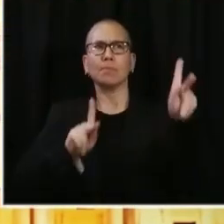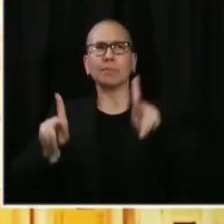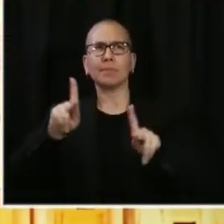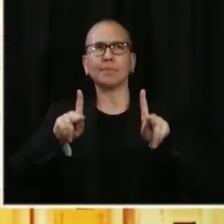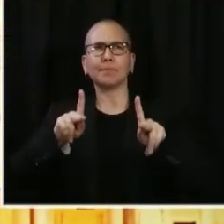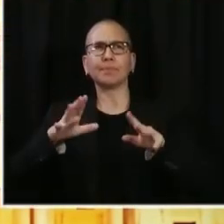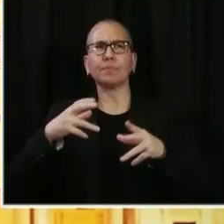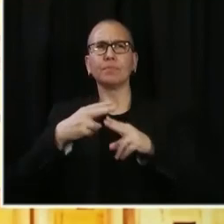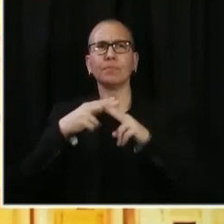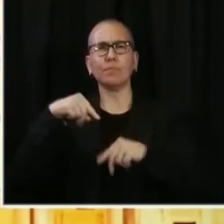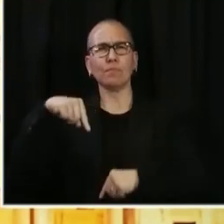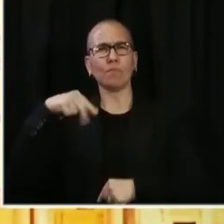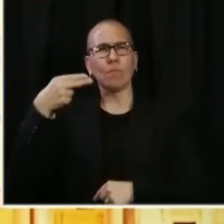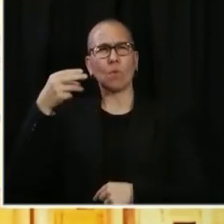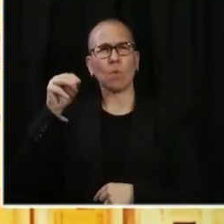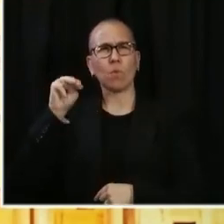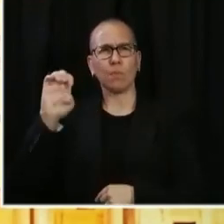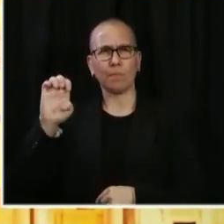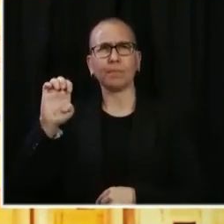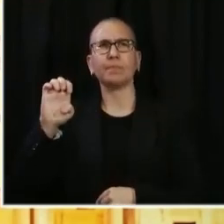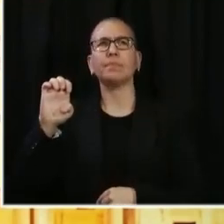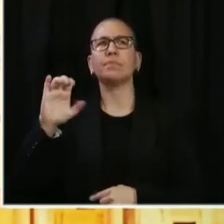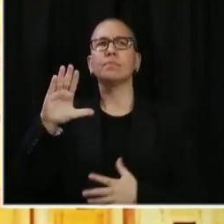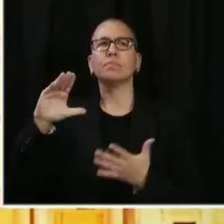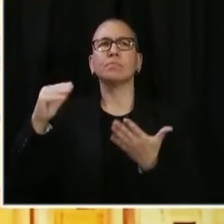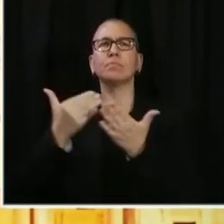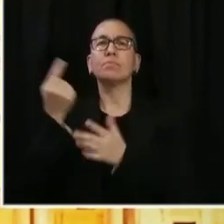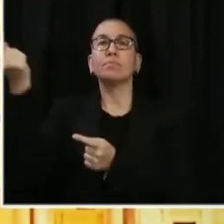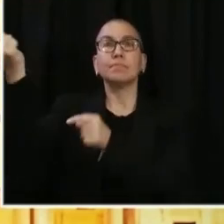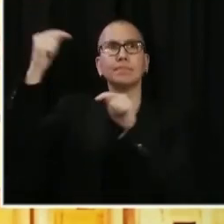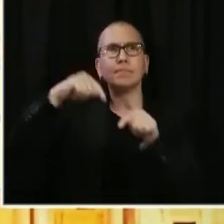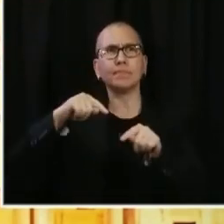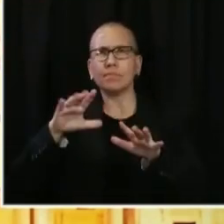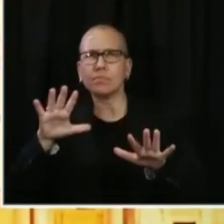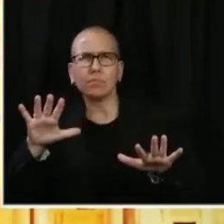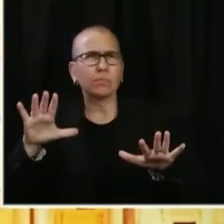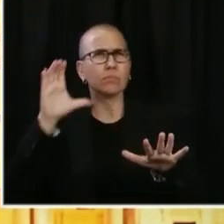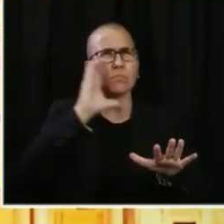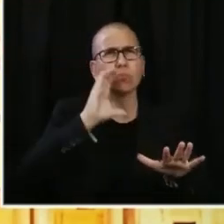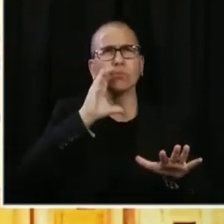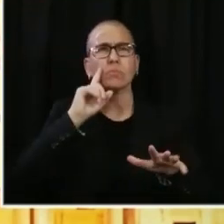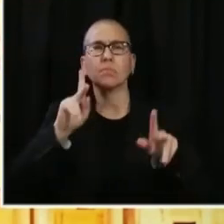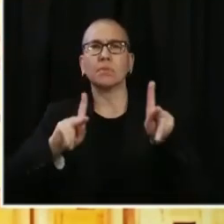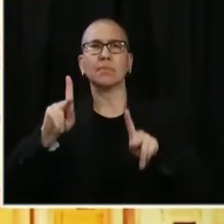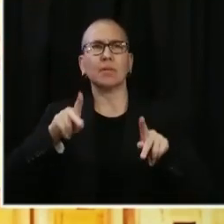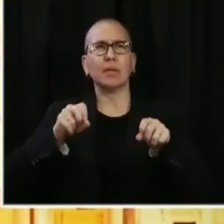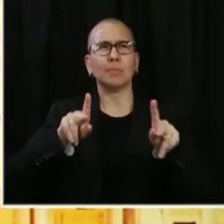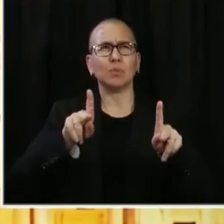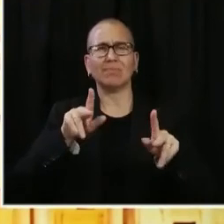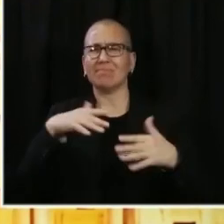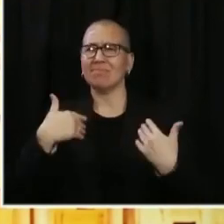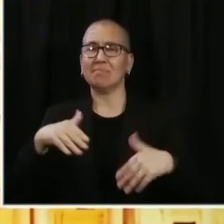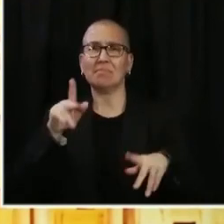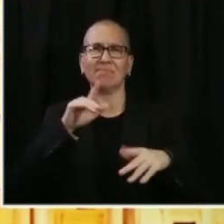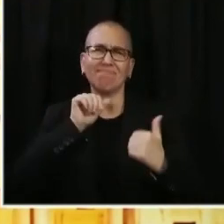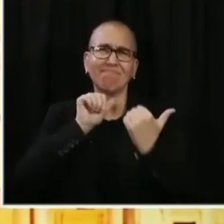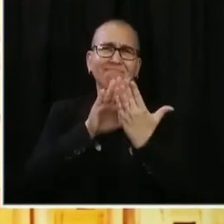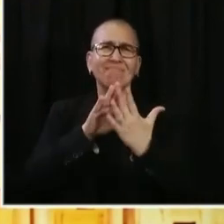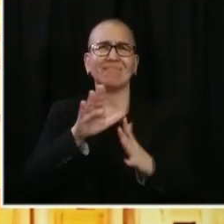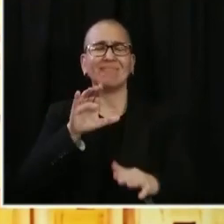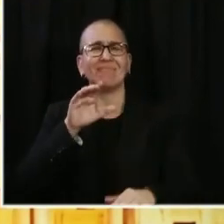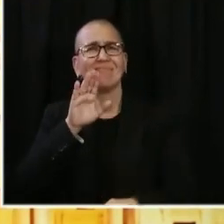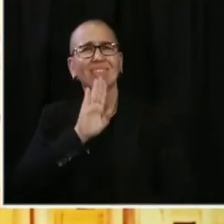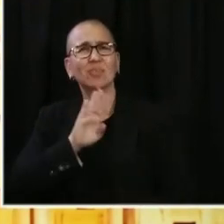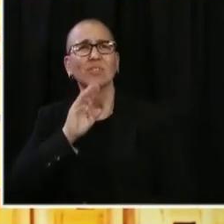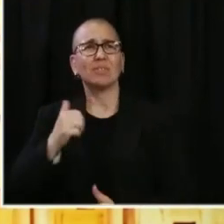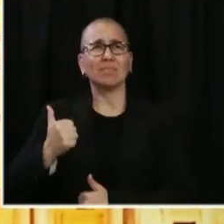time immemorial to newcomers seeking opportunity, the people of Minnesota have faced great challenges over the years. Soldiers not coming home